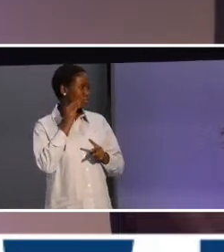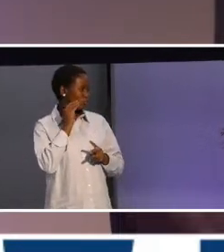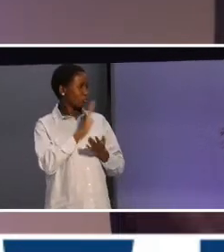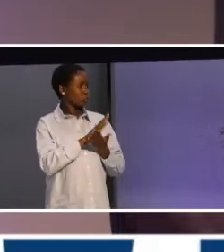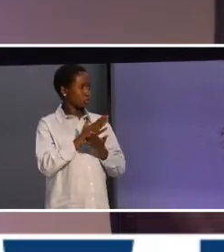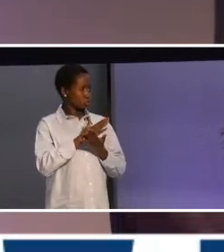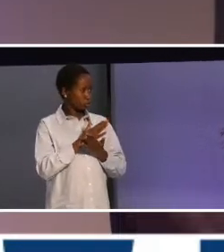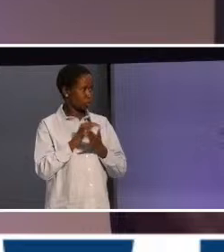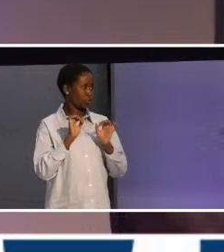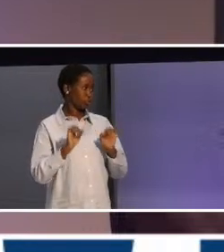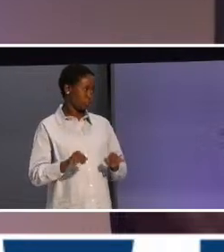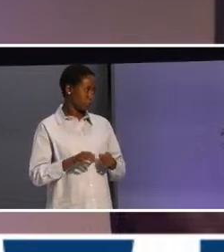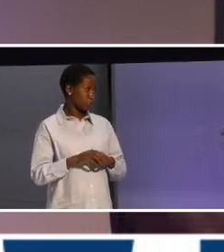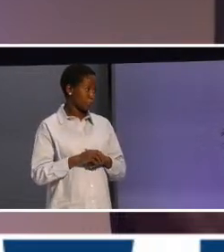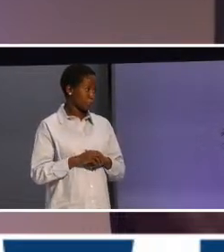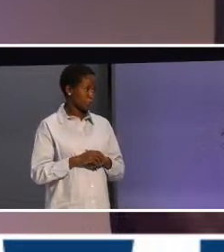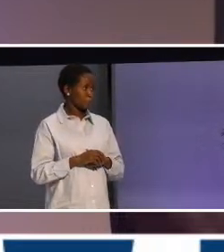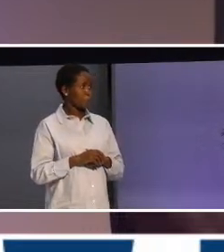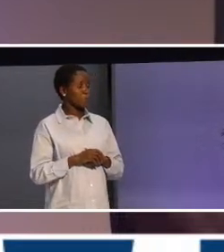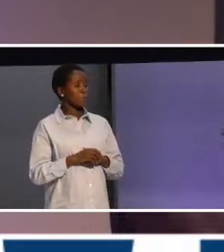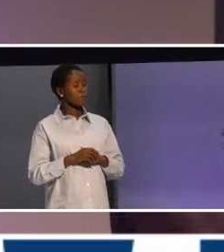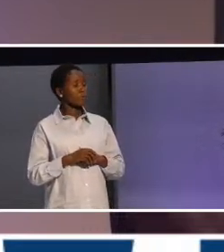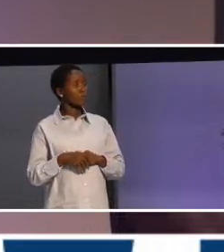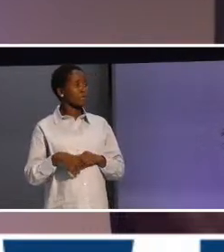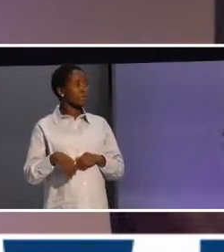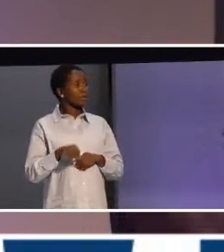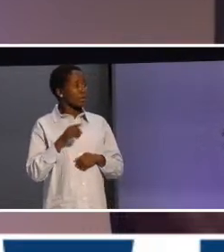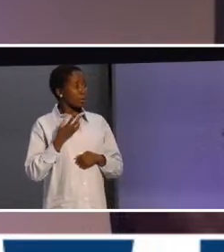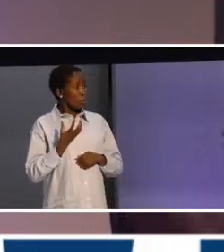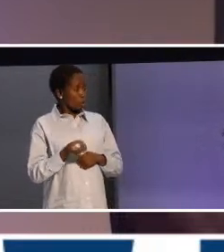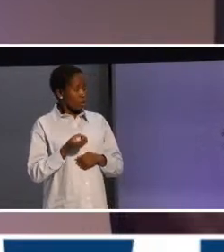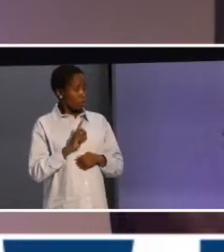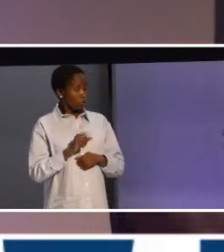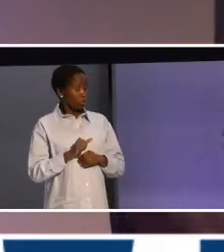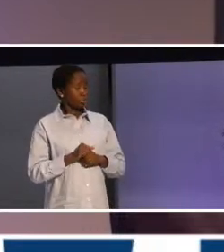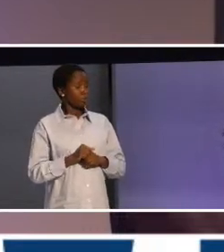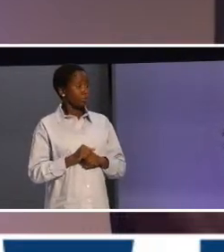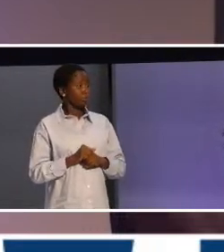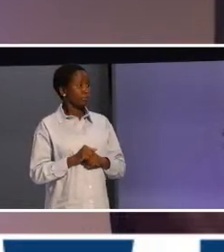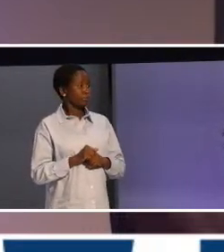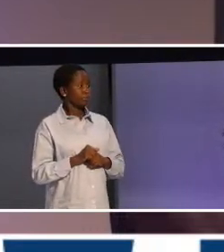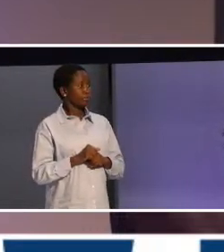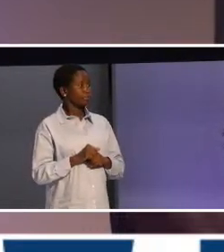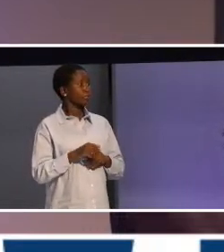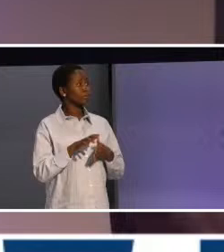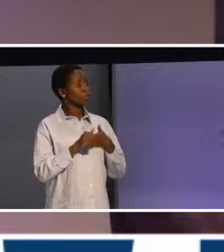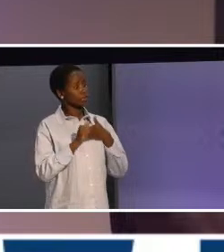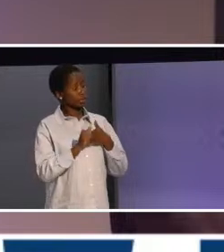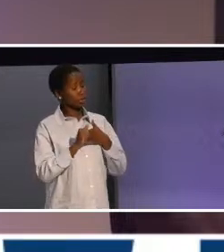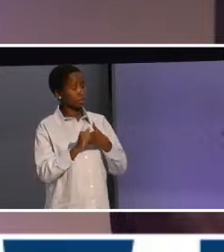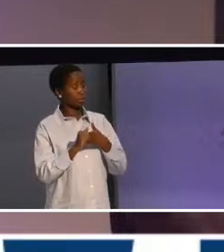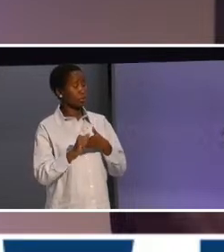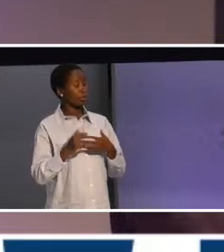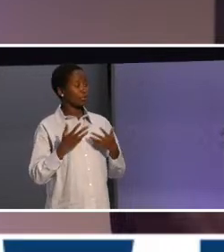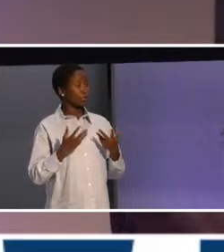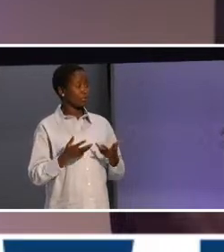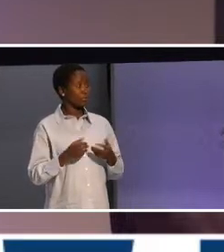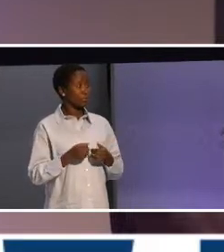leading a cohort on electoral integrity, and the first thematic international conference